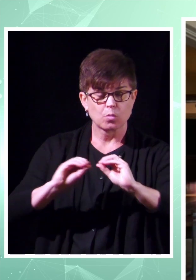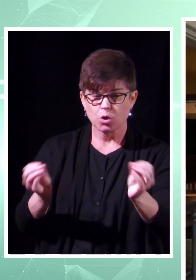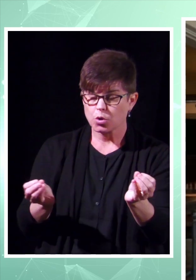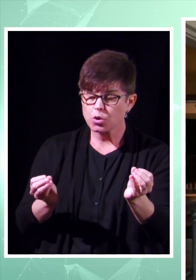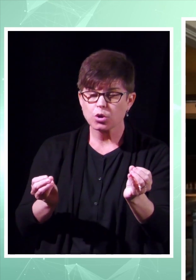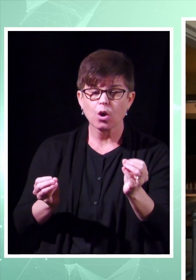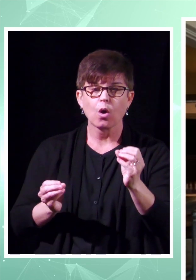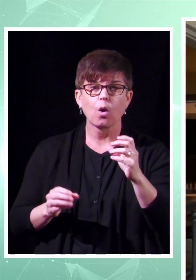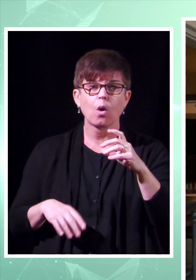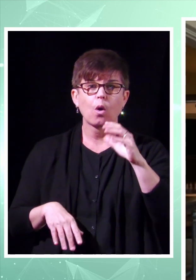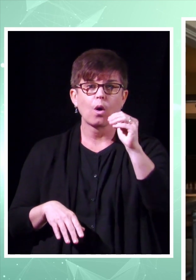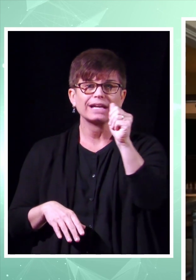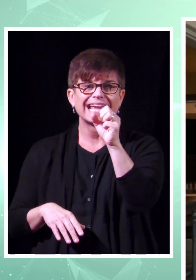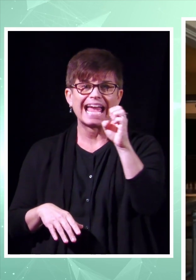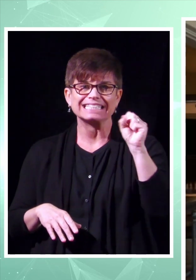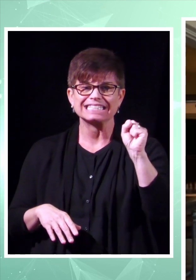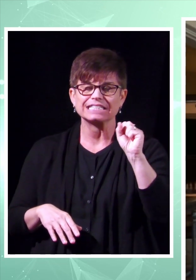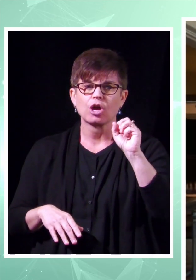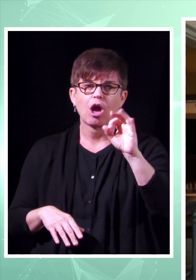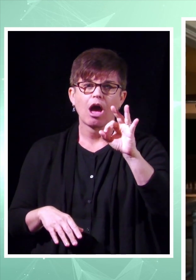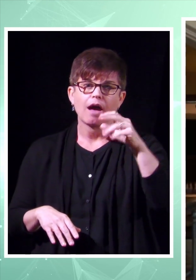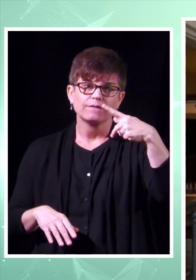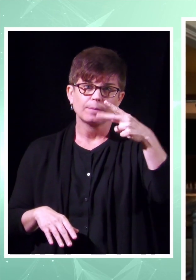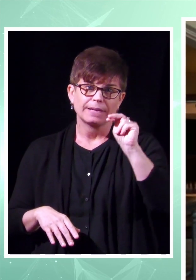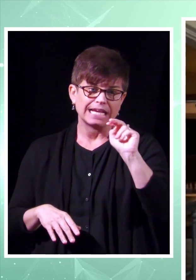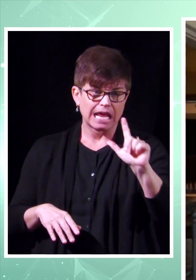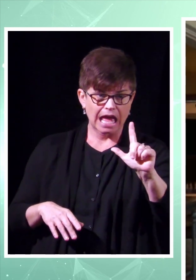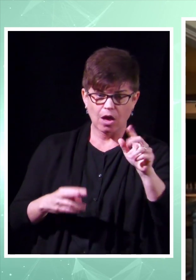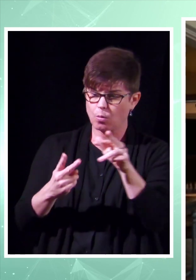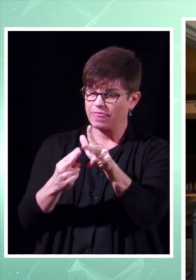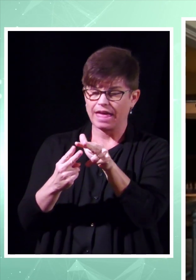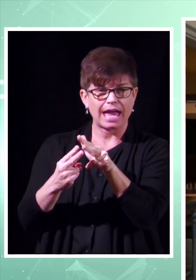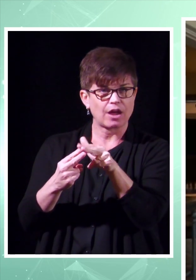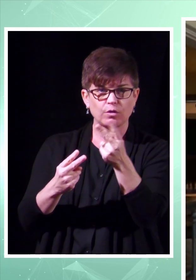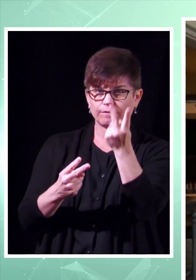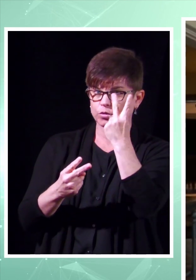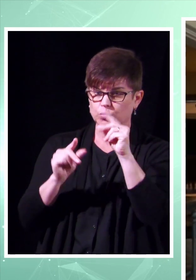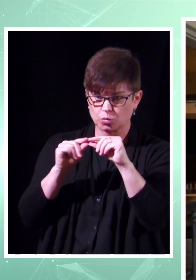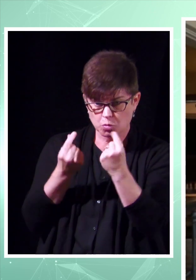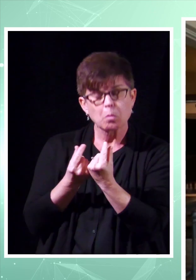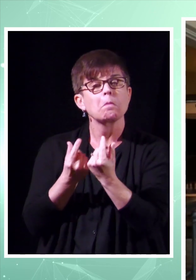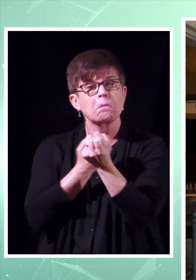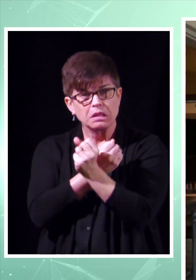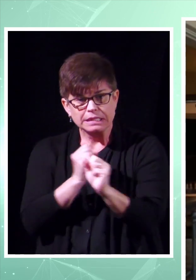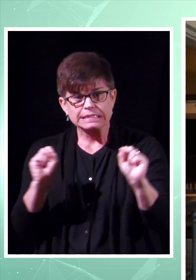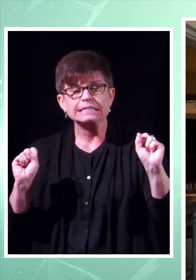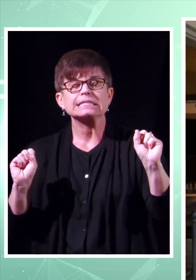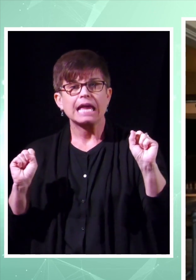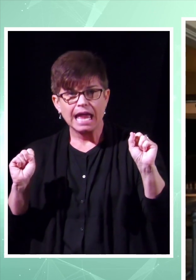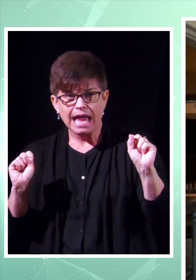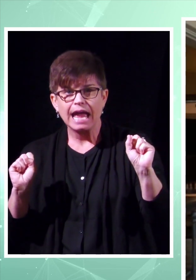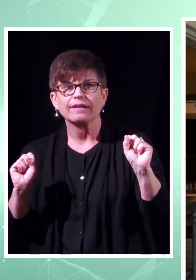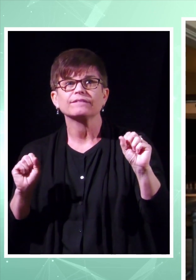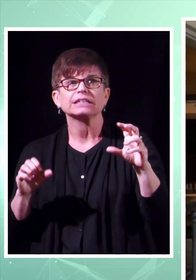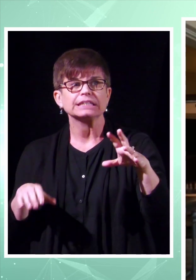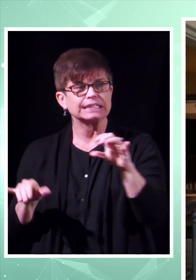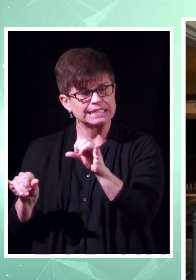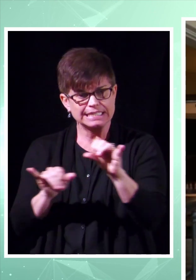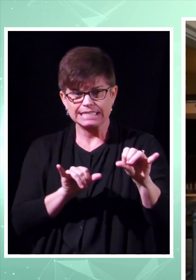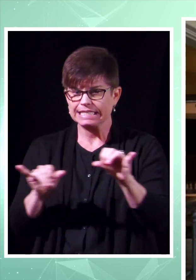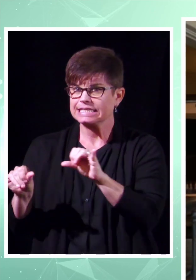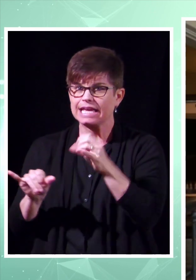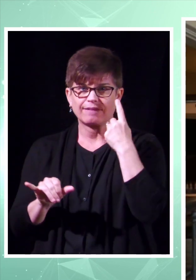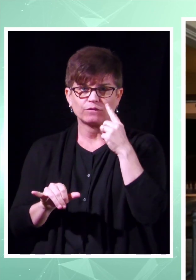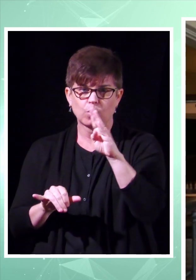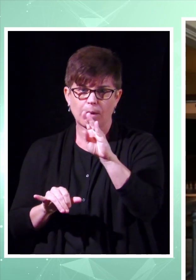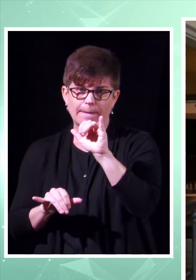with either of the two groups. And it appears that the safety as it relates to PML is the same.